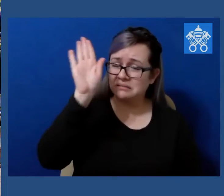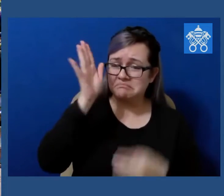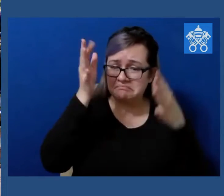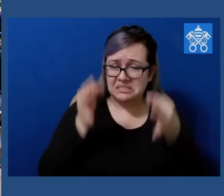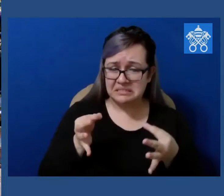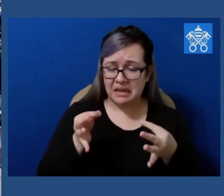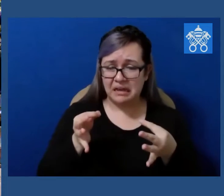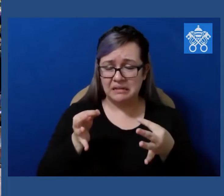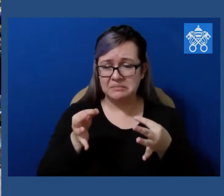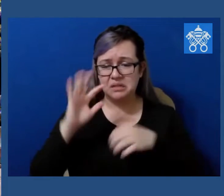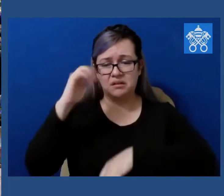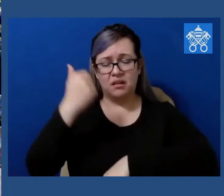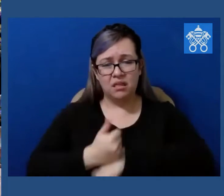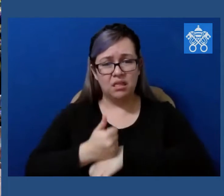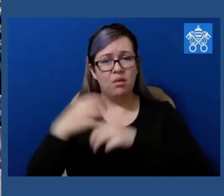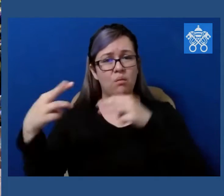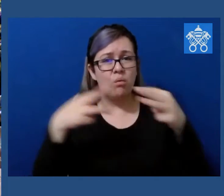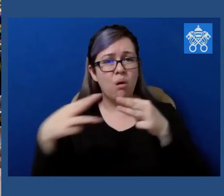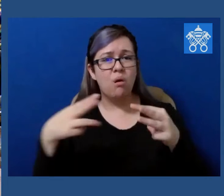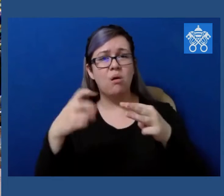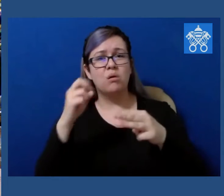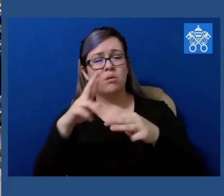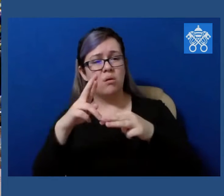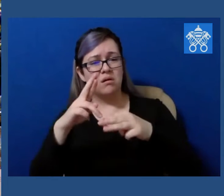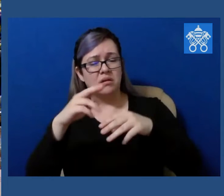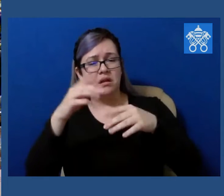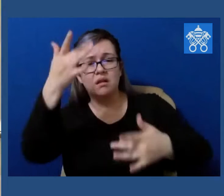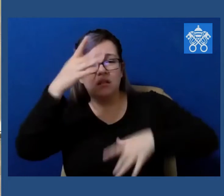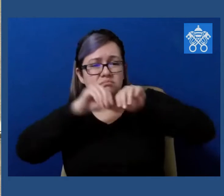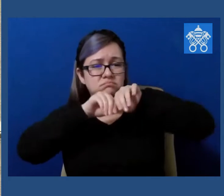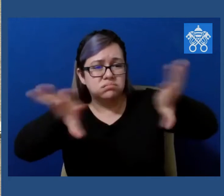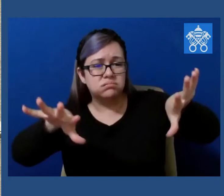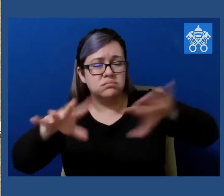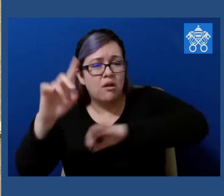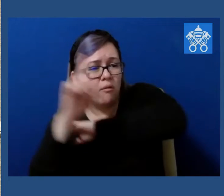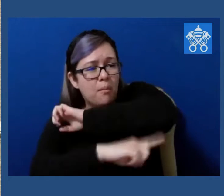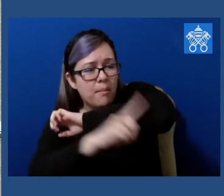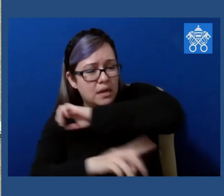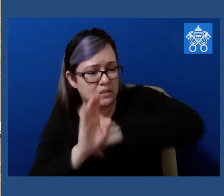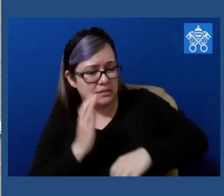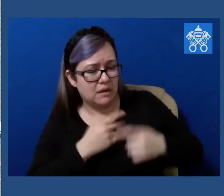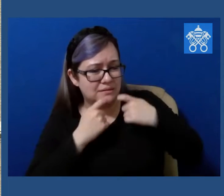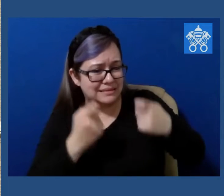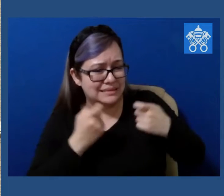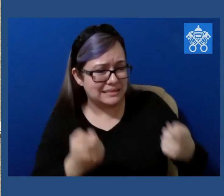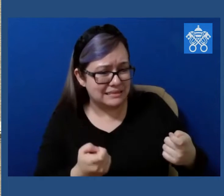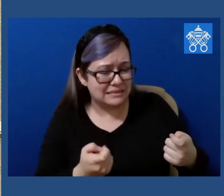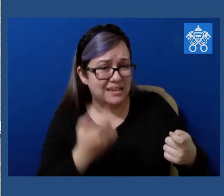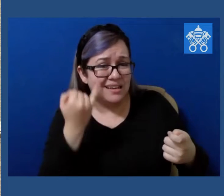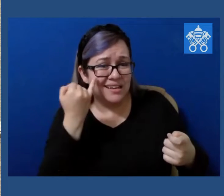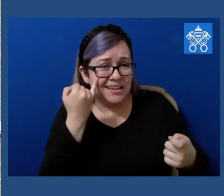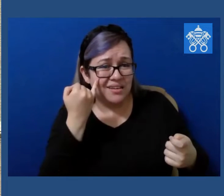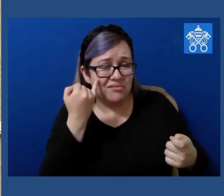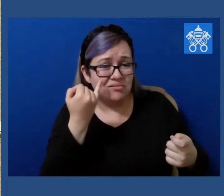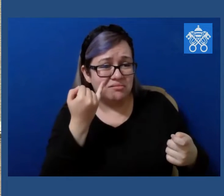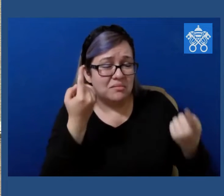Did He bring about a war or send us a pandemic to punish us for our sins? And why does the Lord not